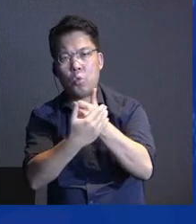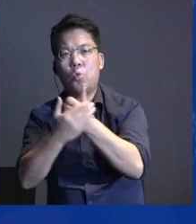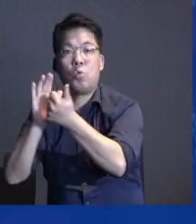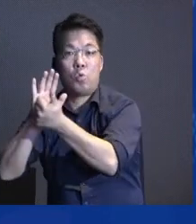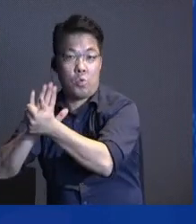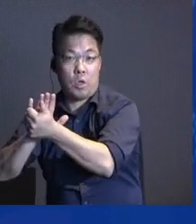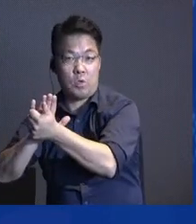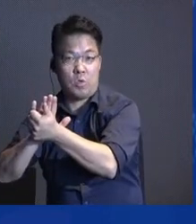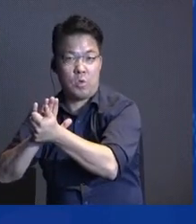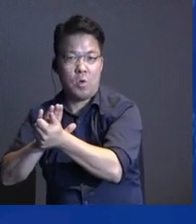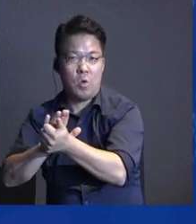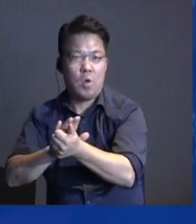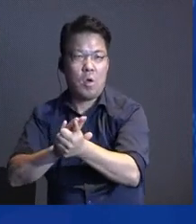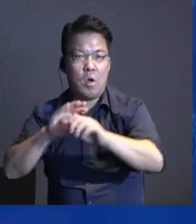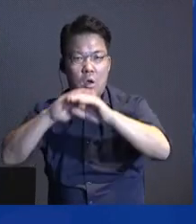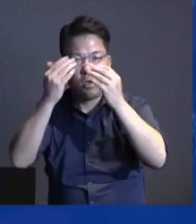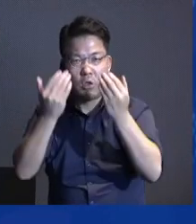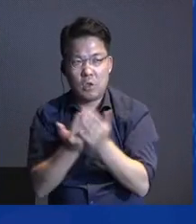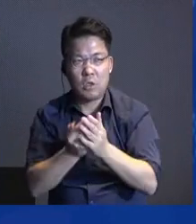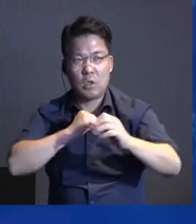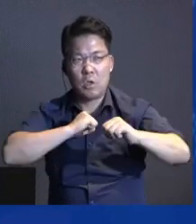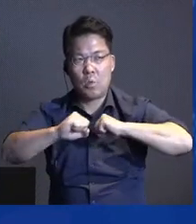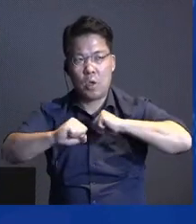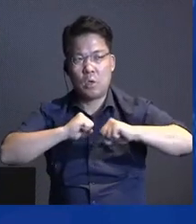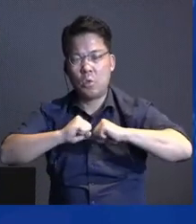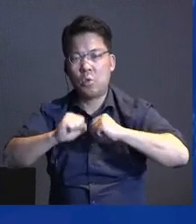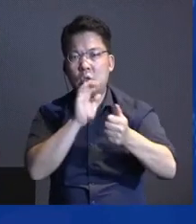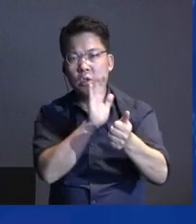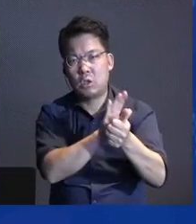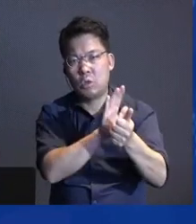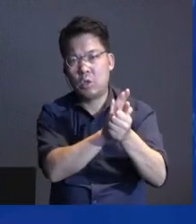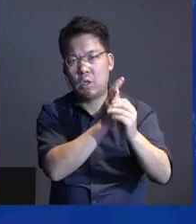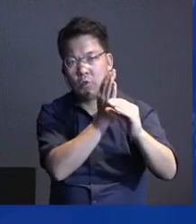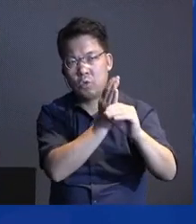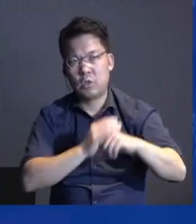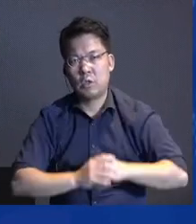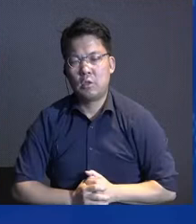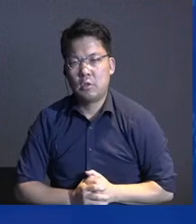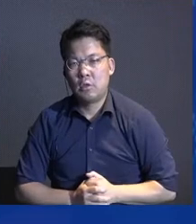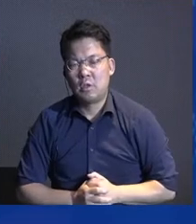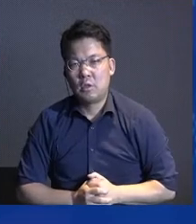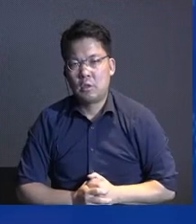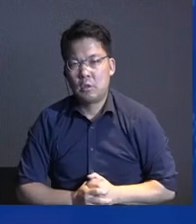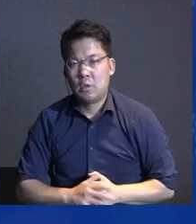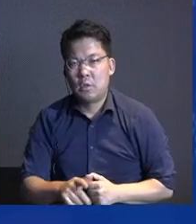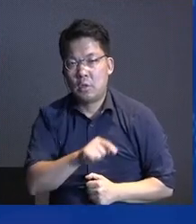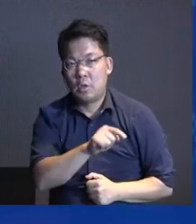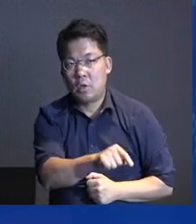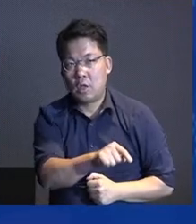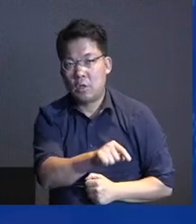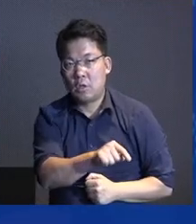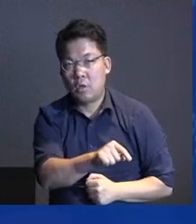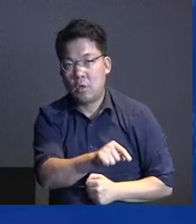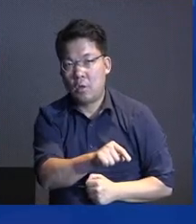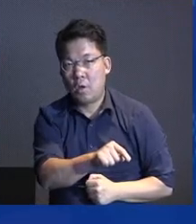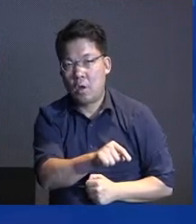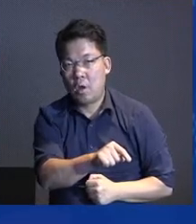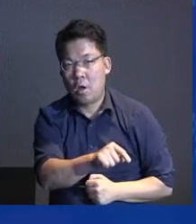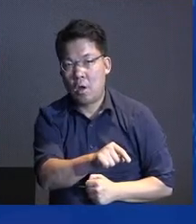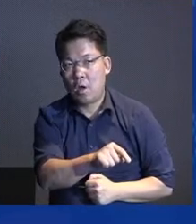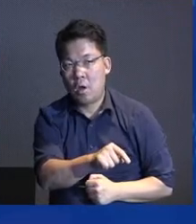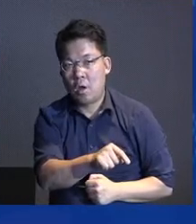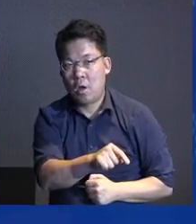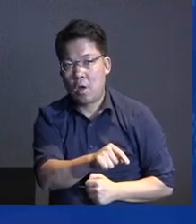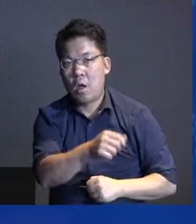than that, the SIM-based NGOs and CSOs such as the environmental